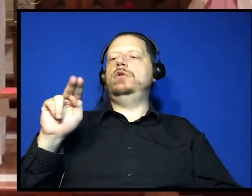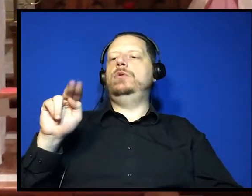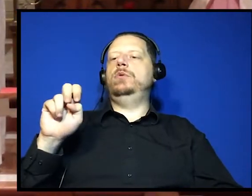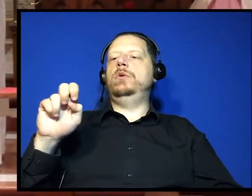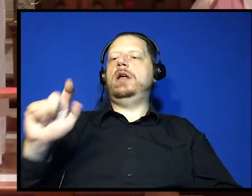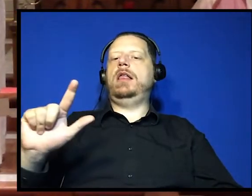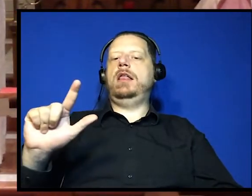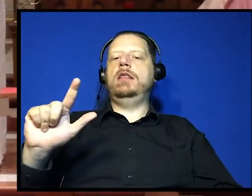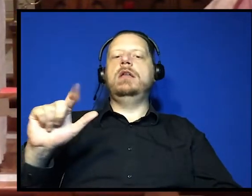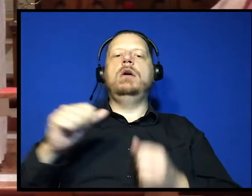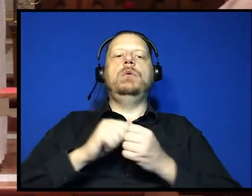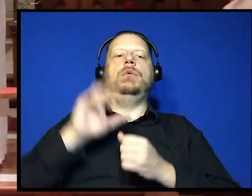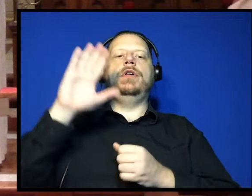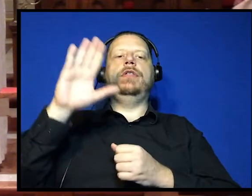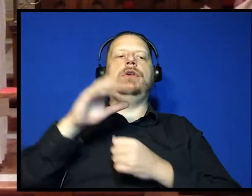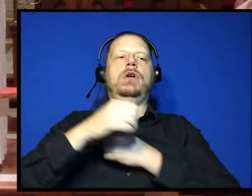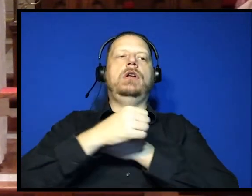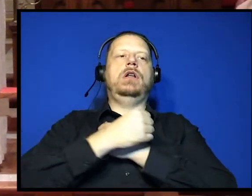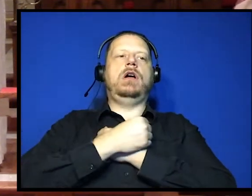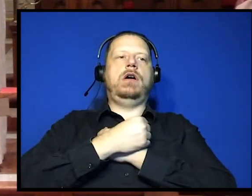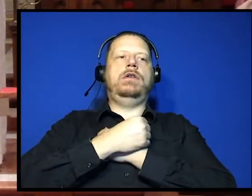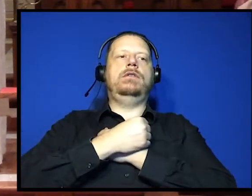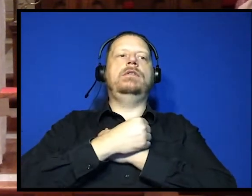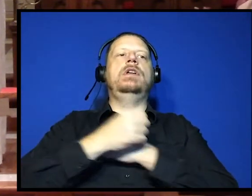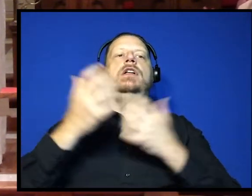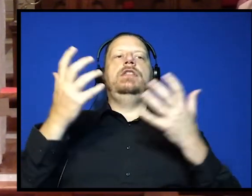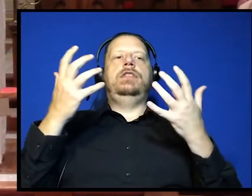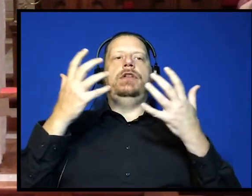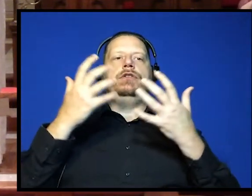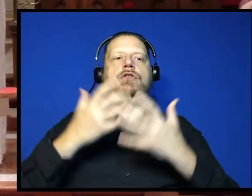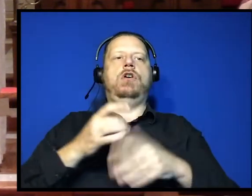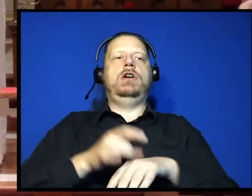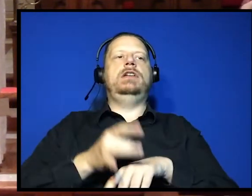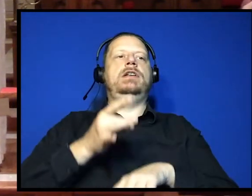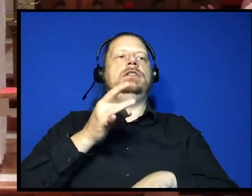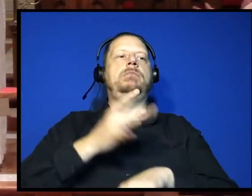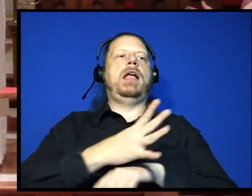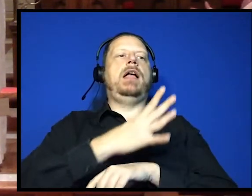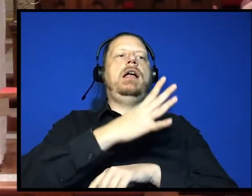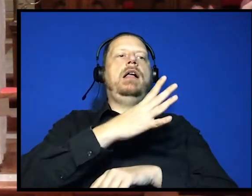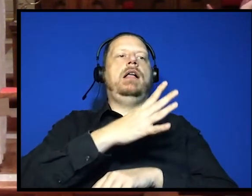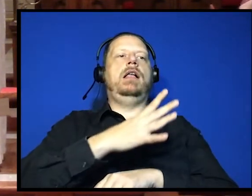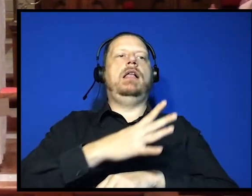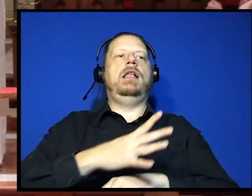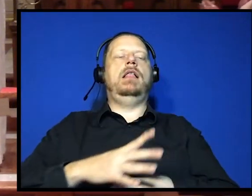Emmanuel, with your love the dark